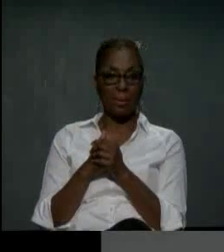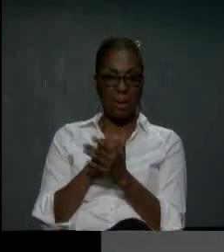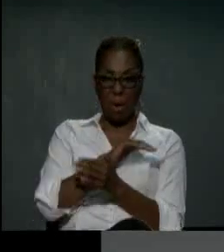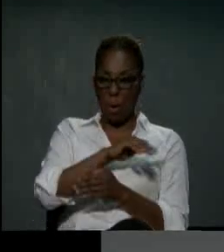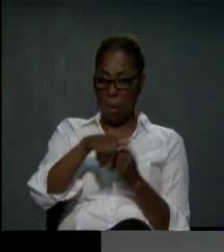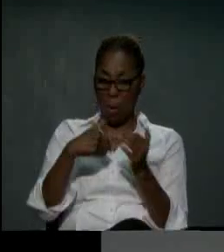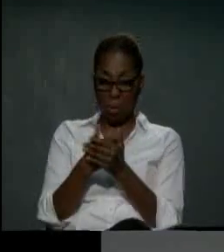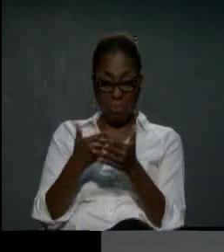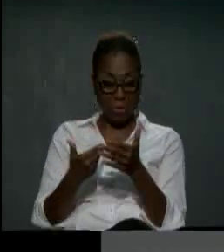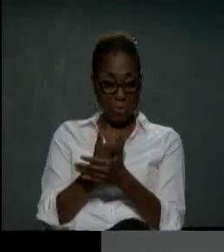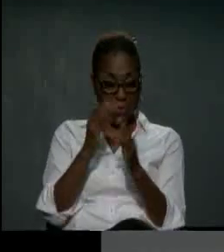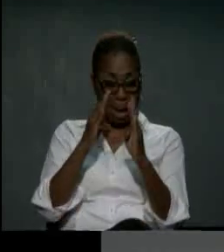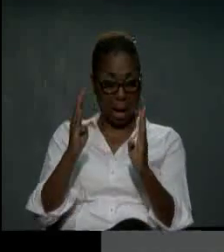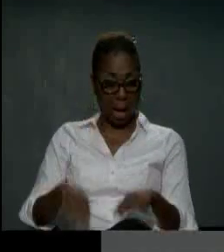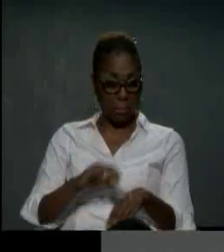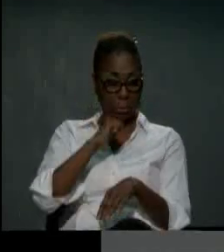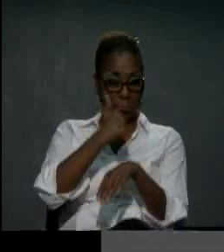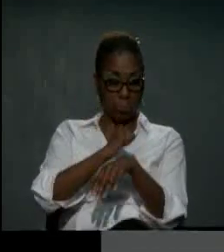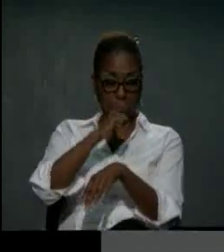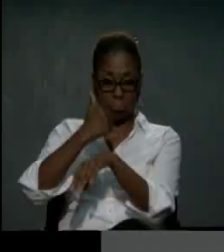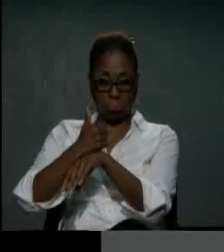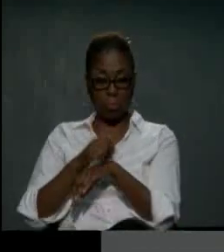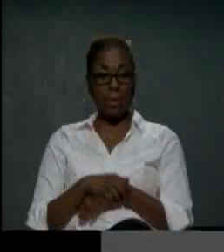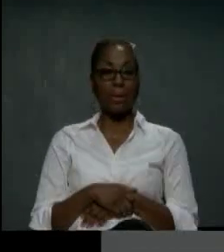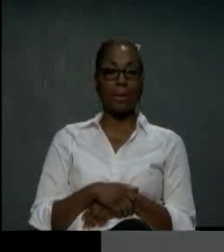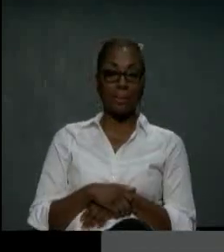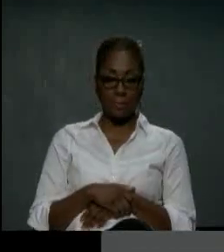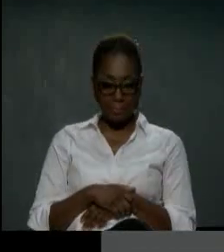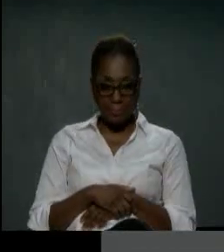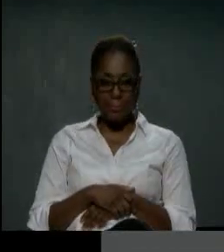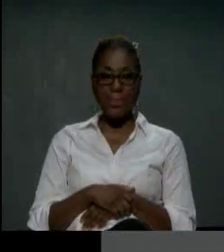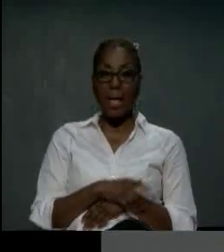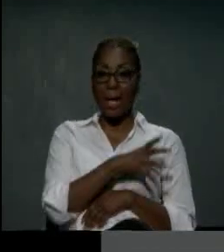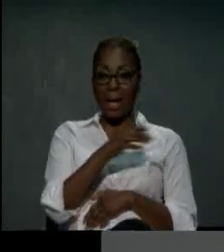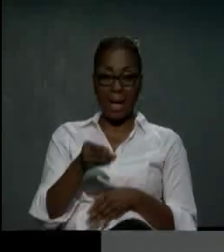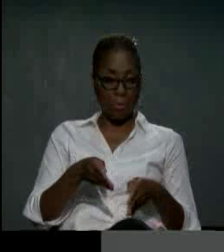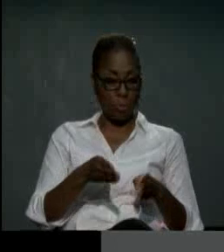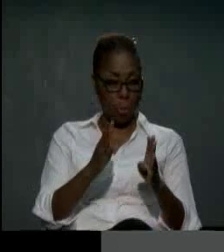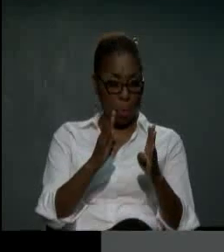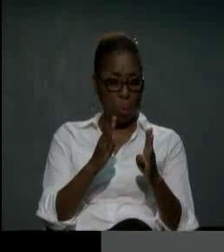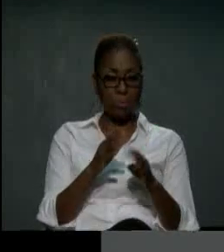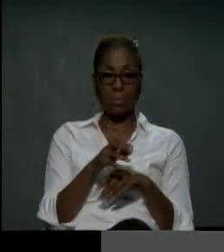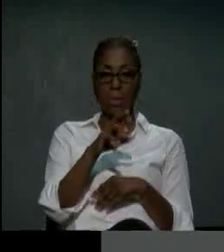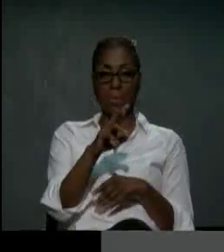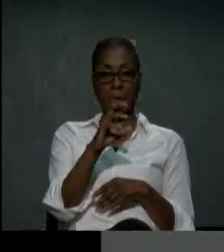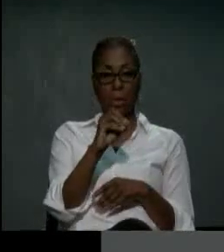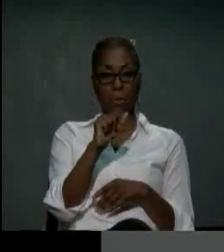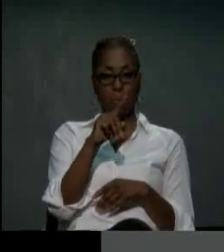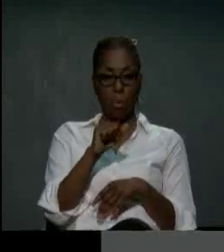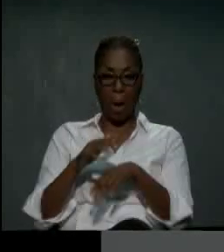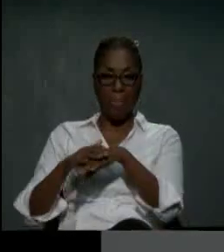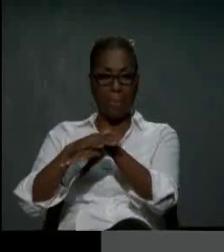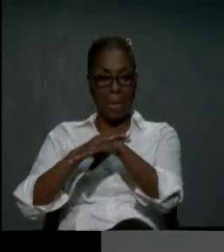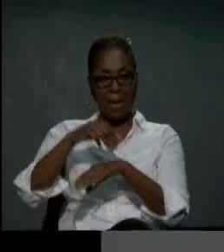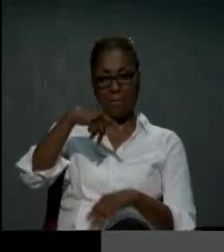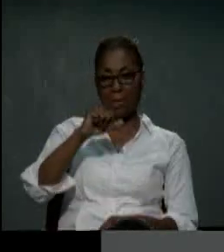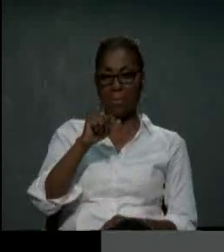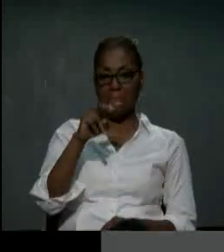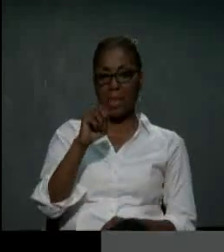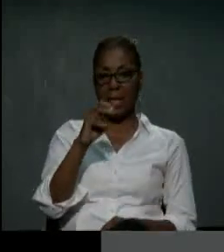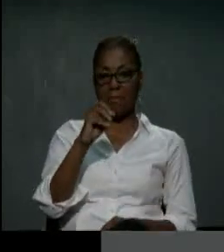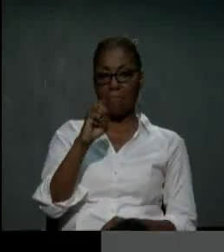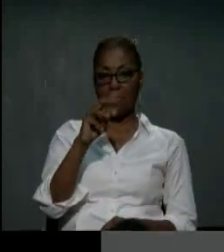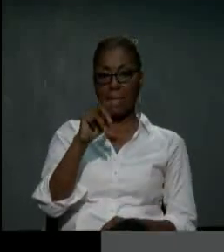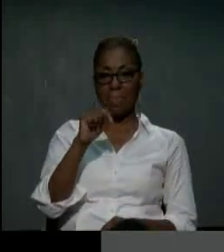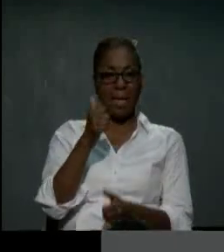the new houses that are going in and the roads, the pavements, everything